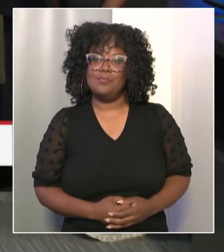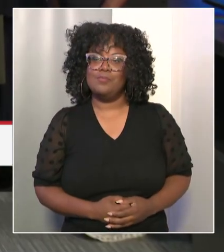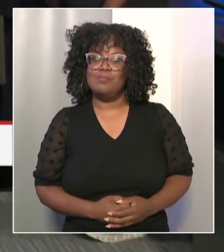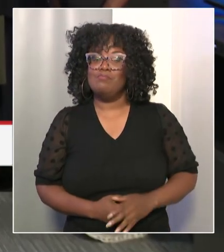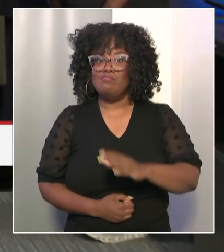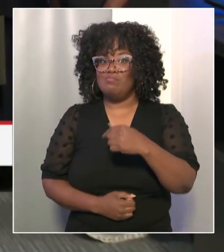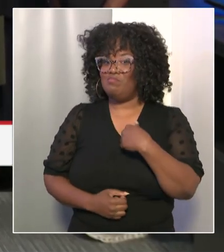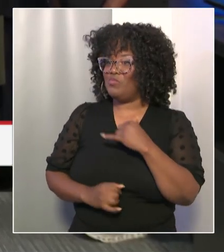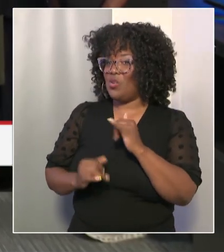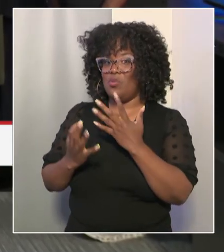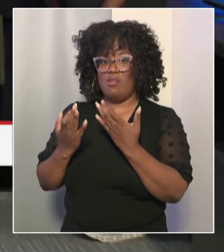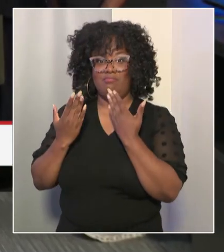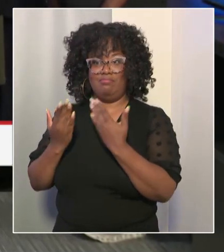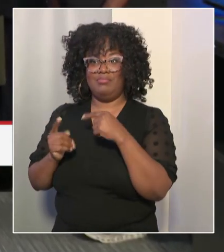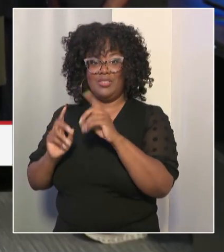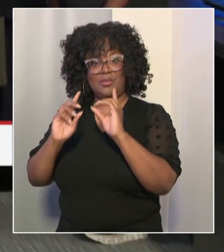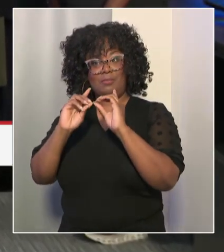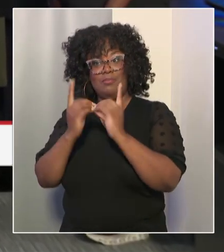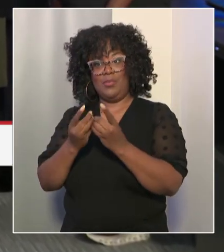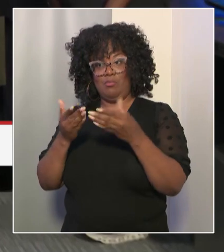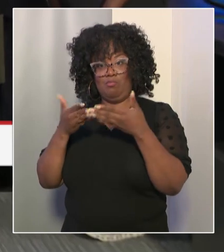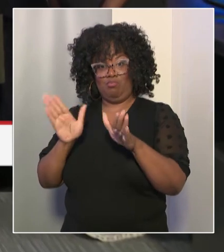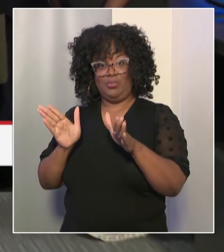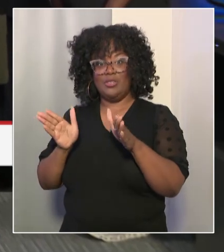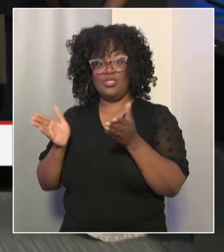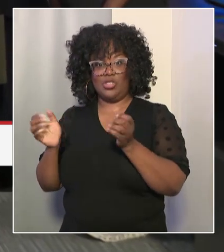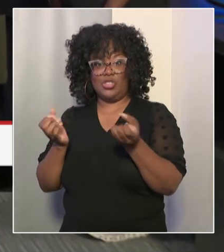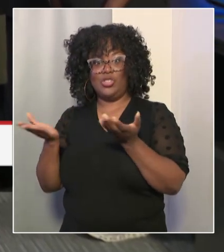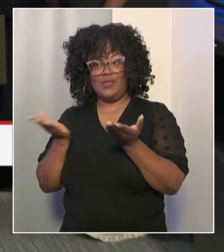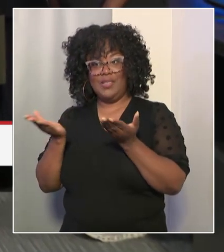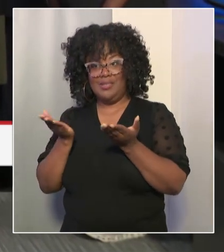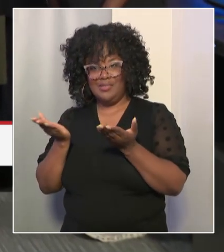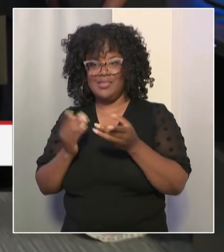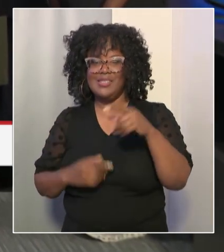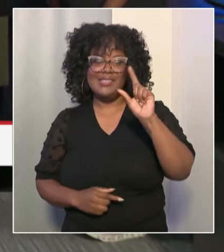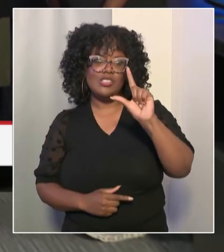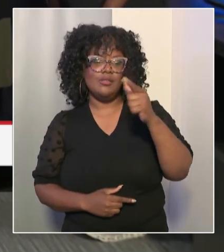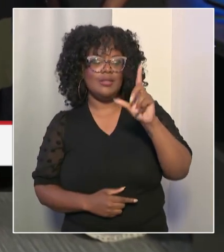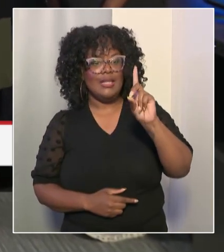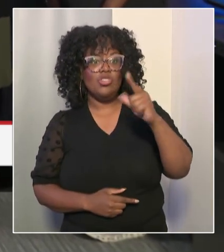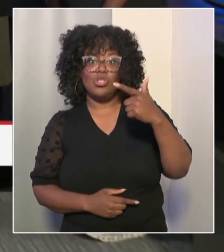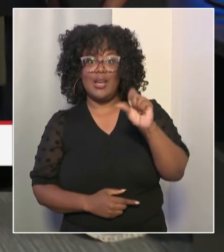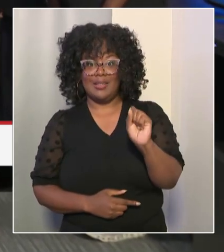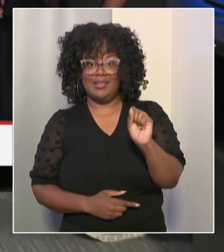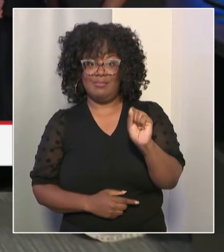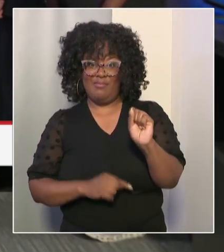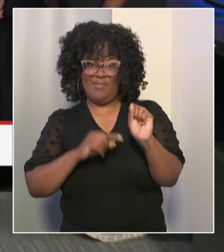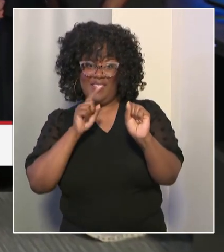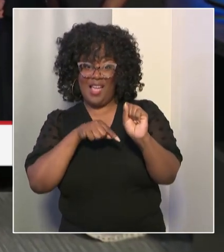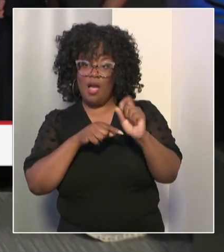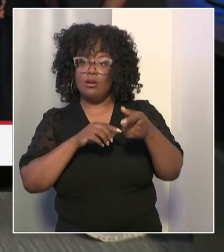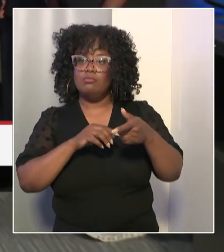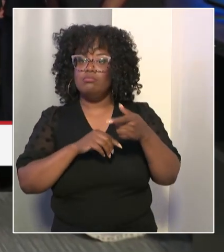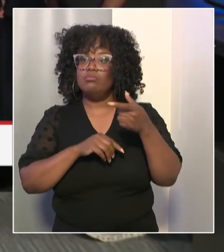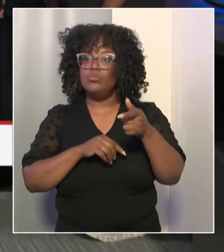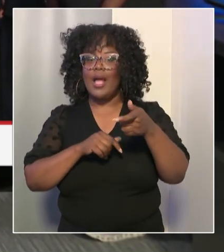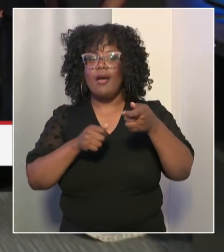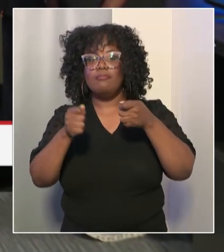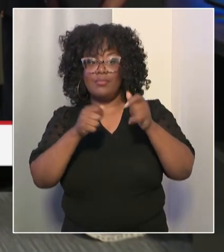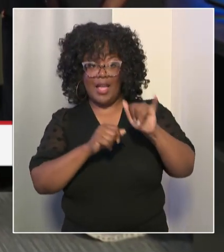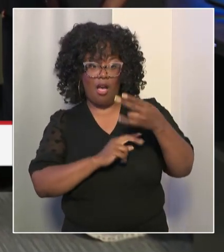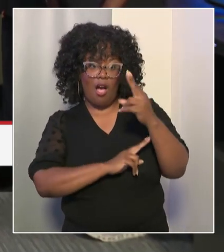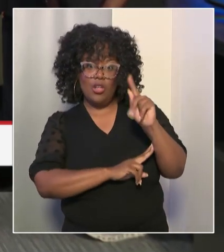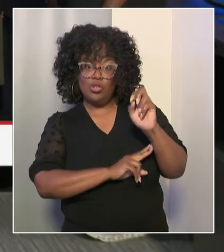us to be in this beautiful center. And so thank you, Director Hunter, to your team for your work. I'm extremely proud to share that